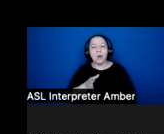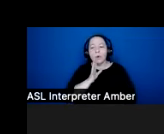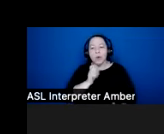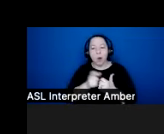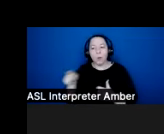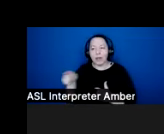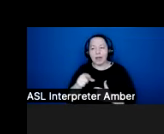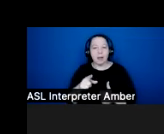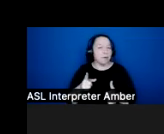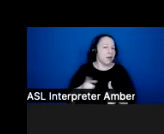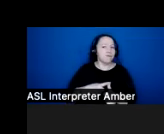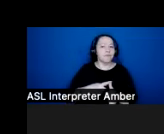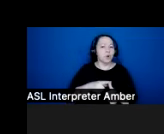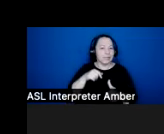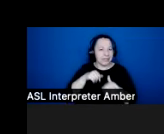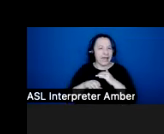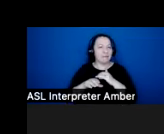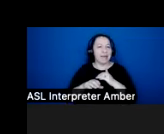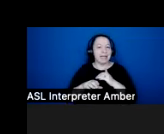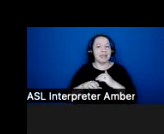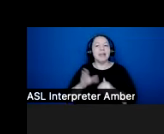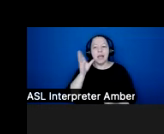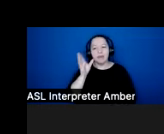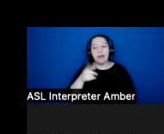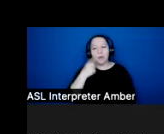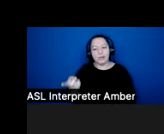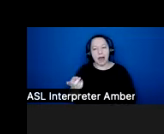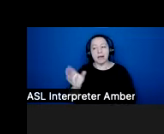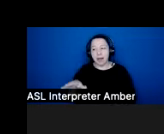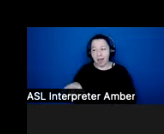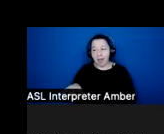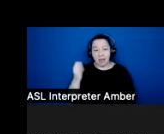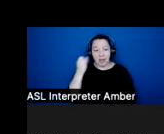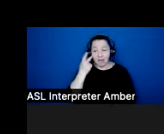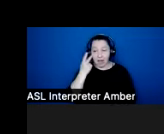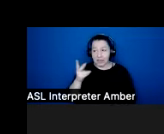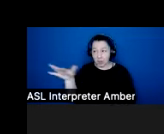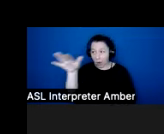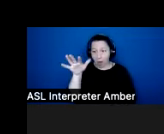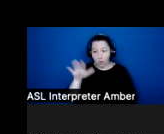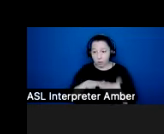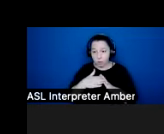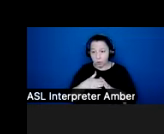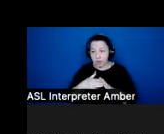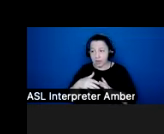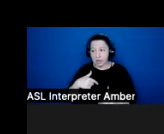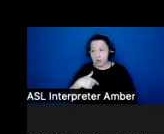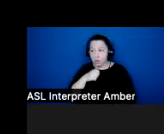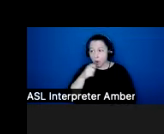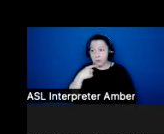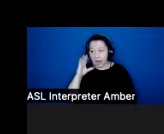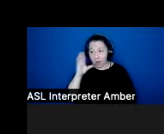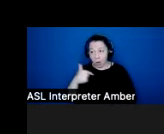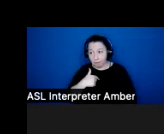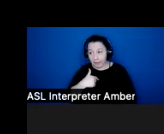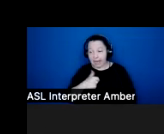beginning when they first came in, and would say, if I see you in a community, if you don't approach me, if you don't say hi to me, then